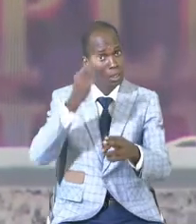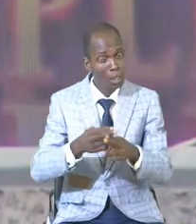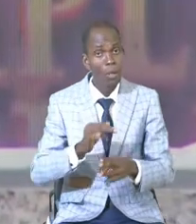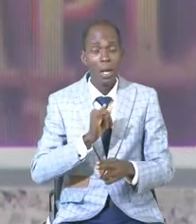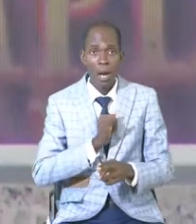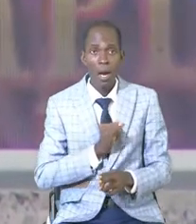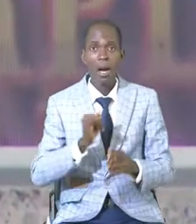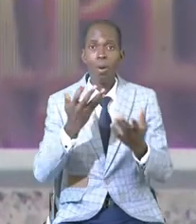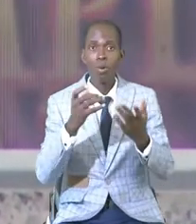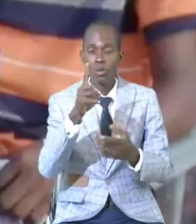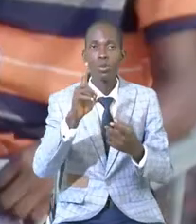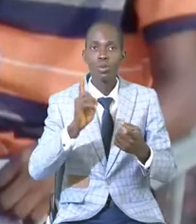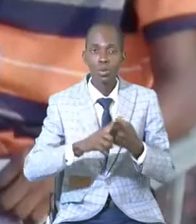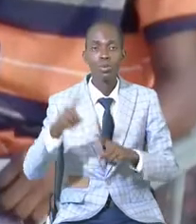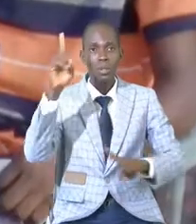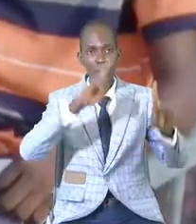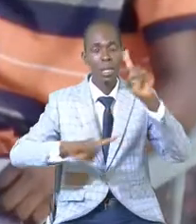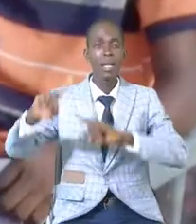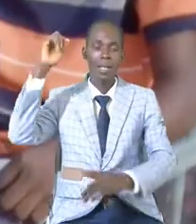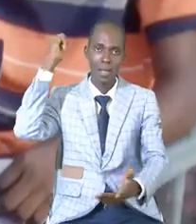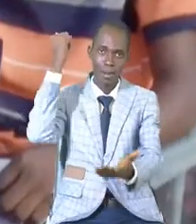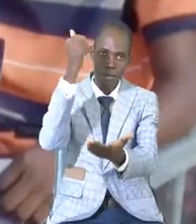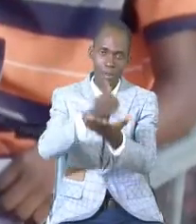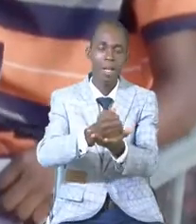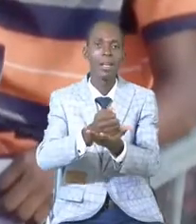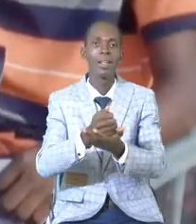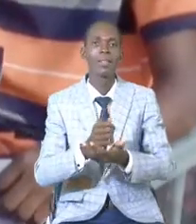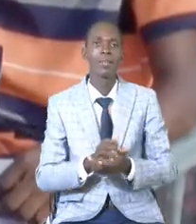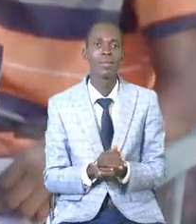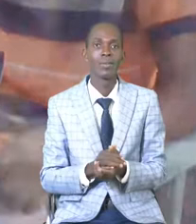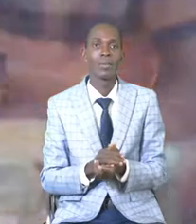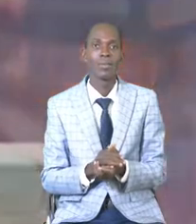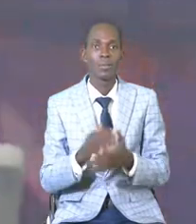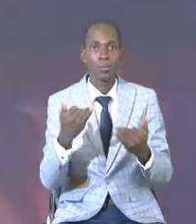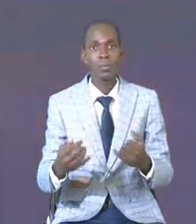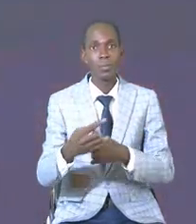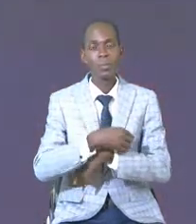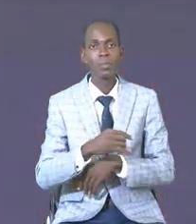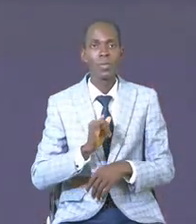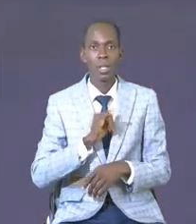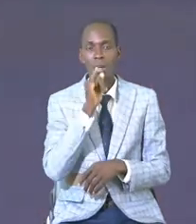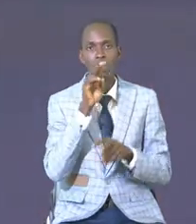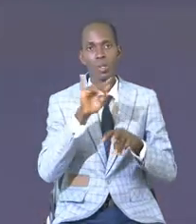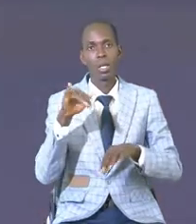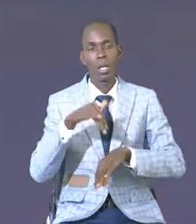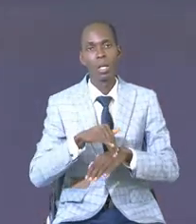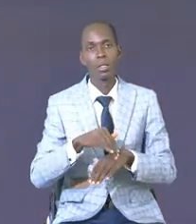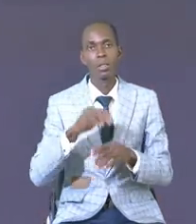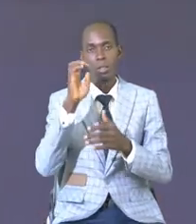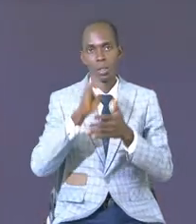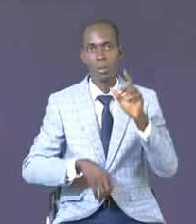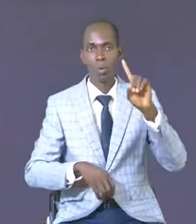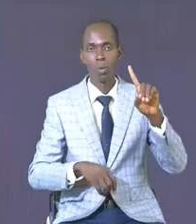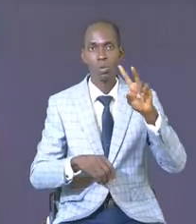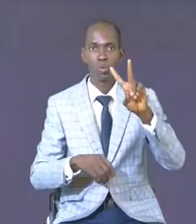Alpha location. Amen. Amen. Today I'm looking at chapters 1, 2, and 3. Look